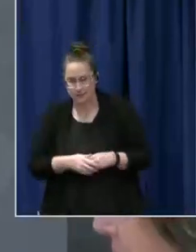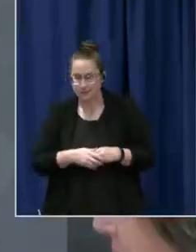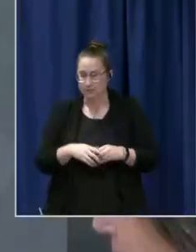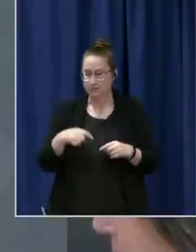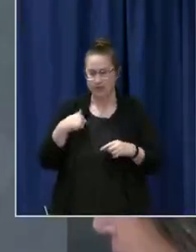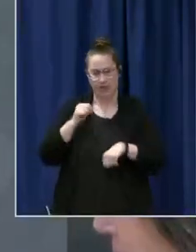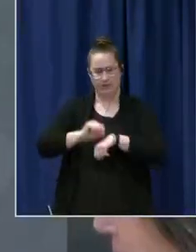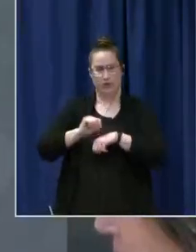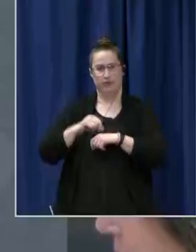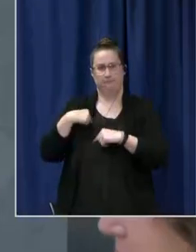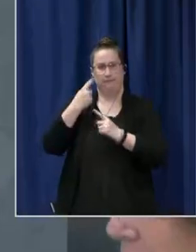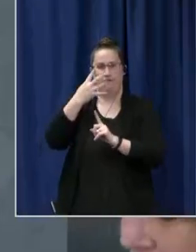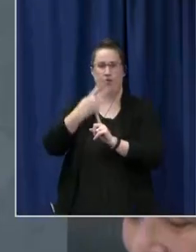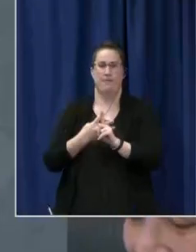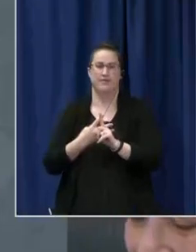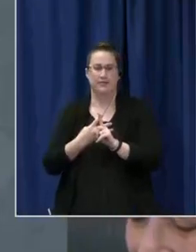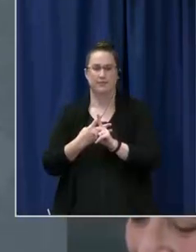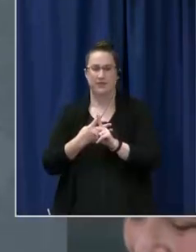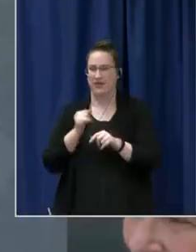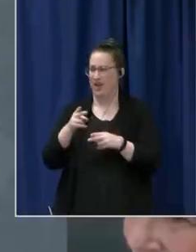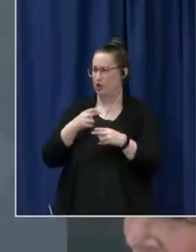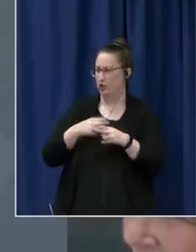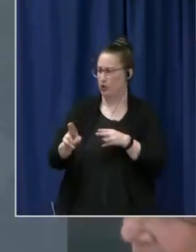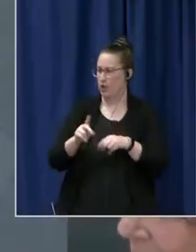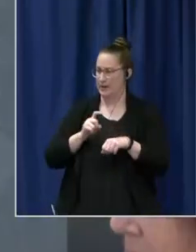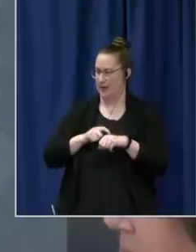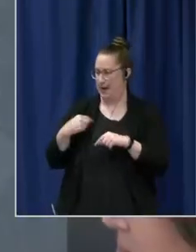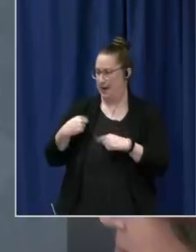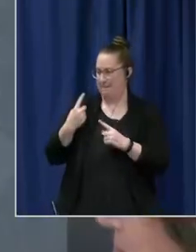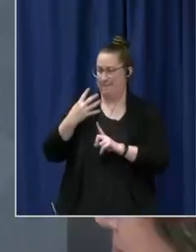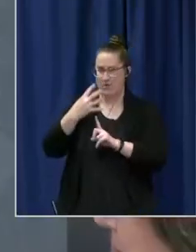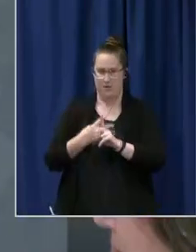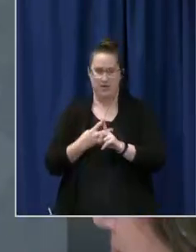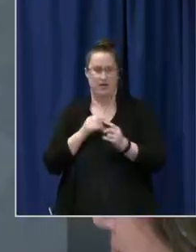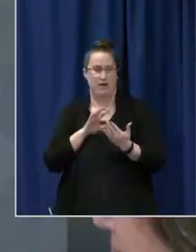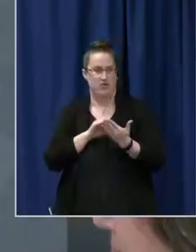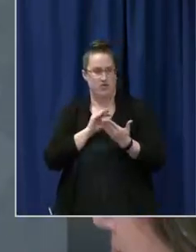job for 4 months. And in that short amount of time, I have